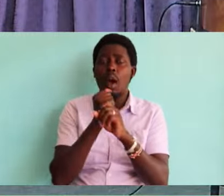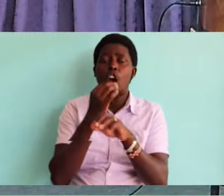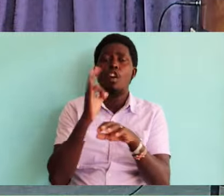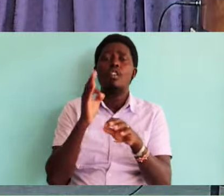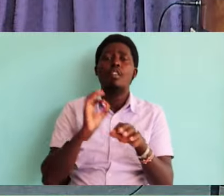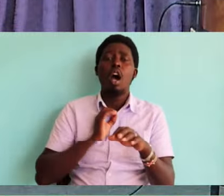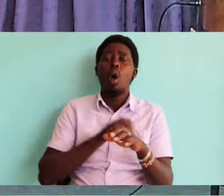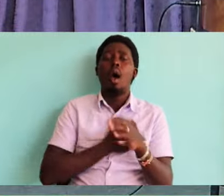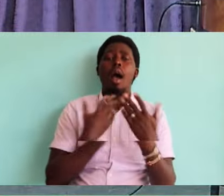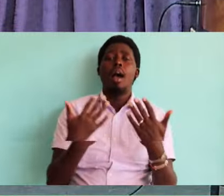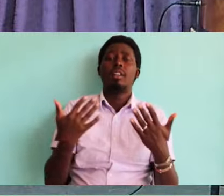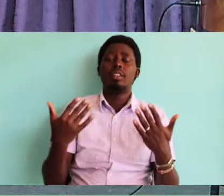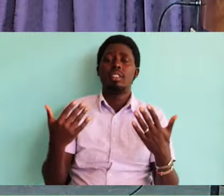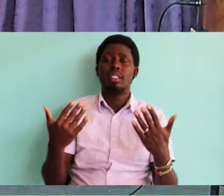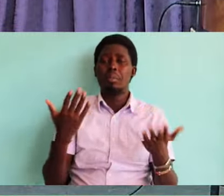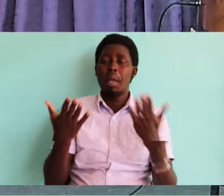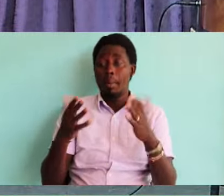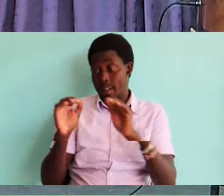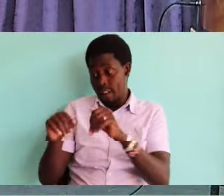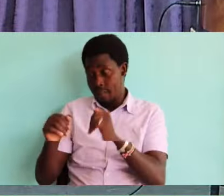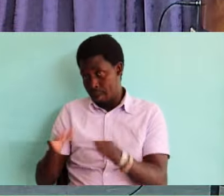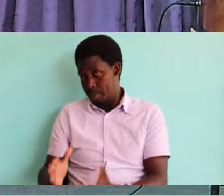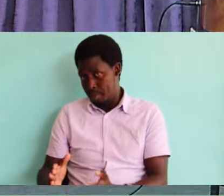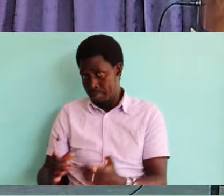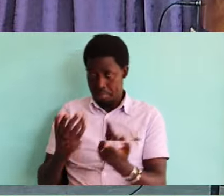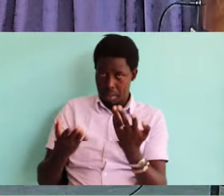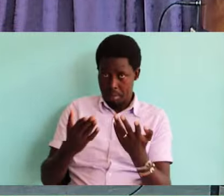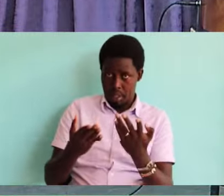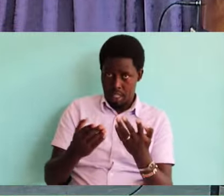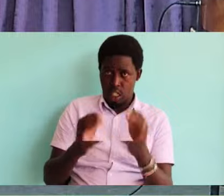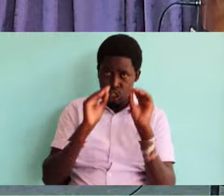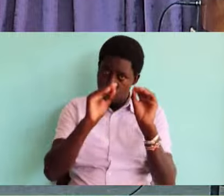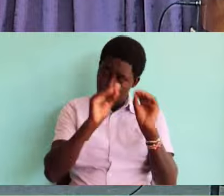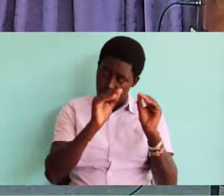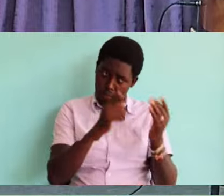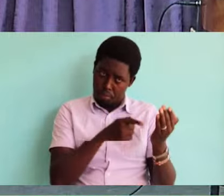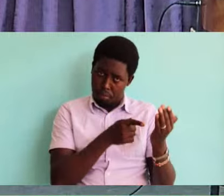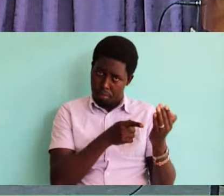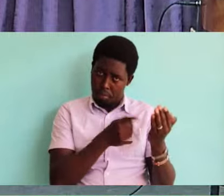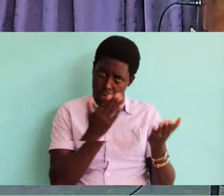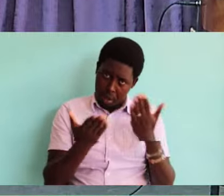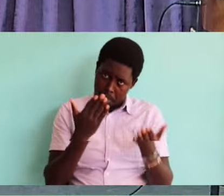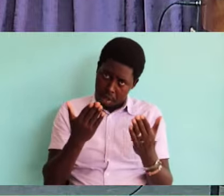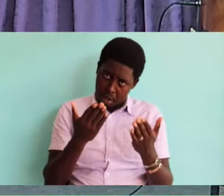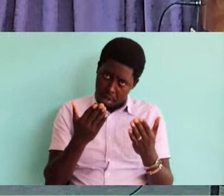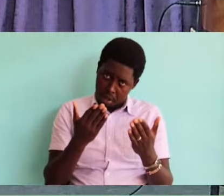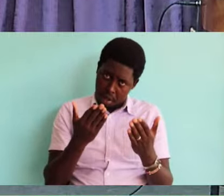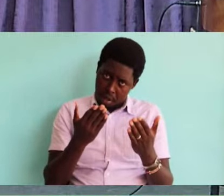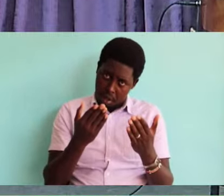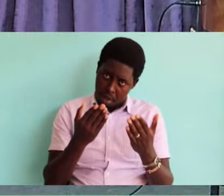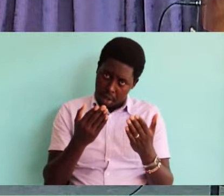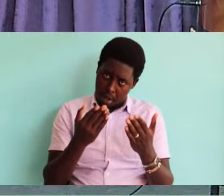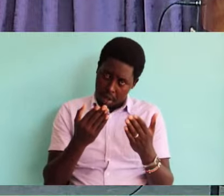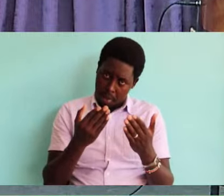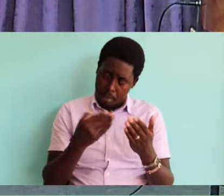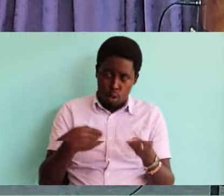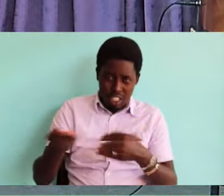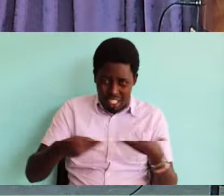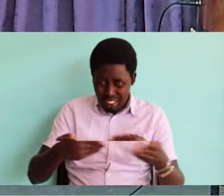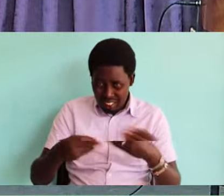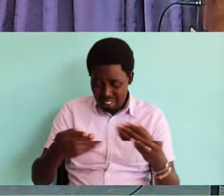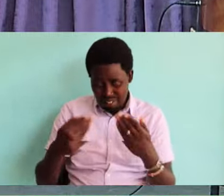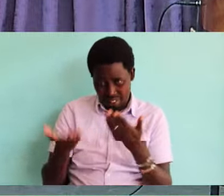do, it may be farming, it may be teaching, it may be where you are in